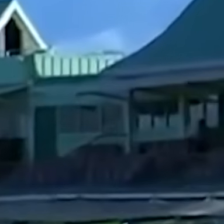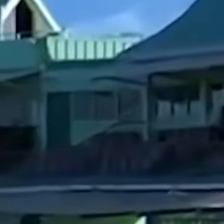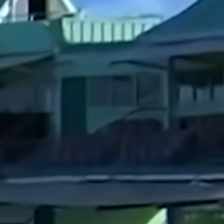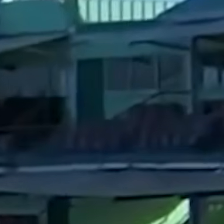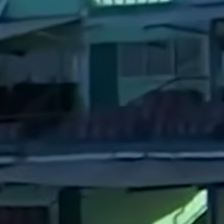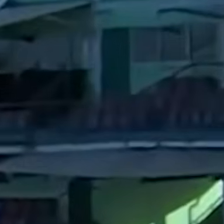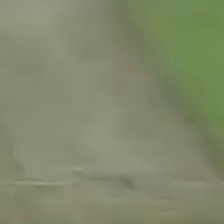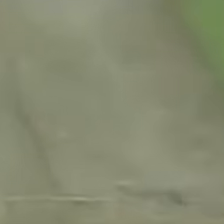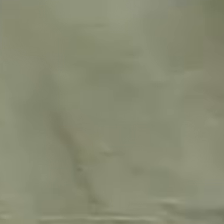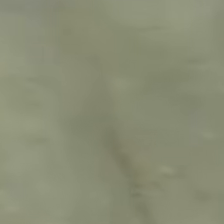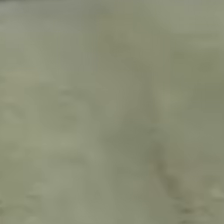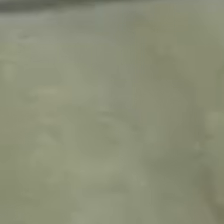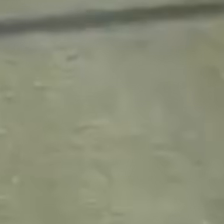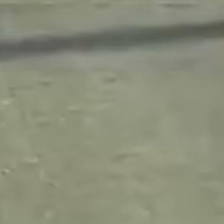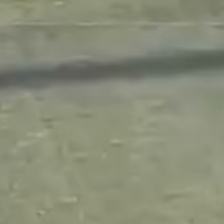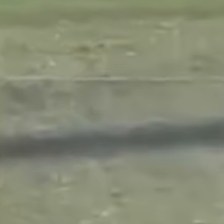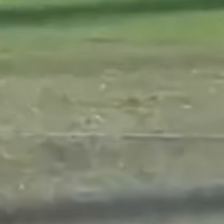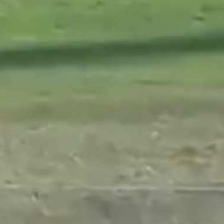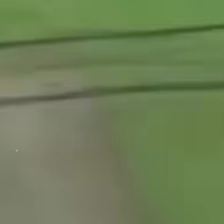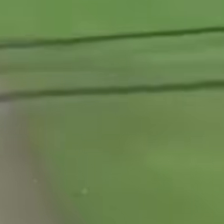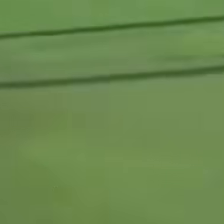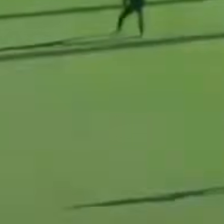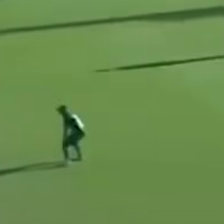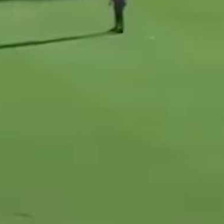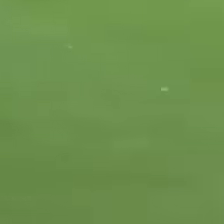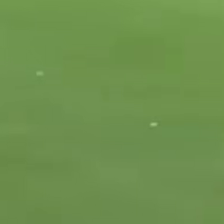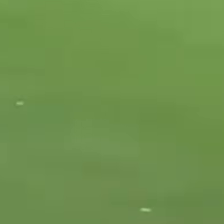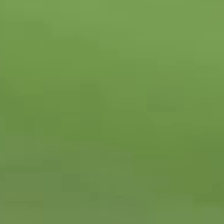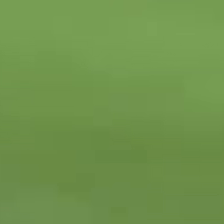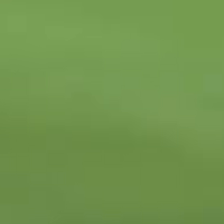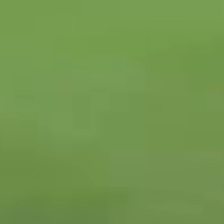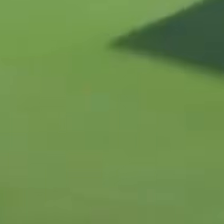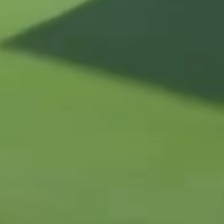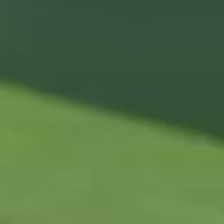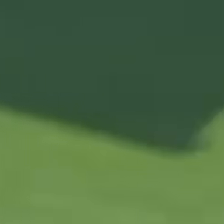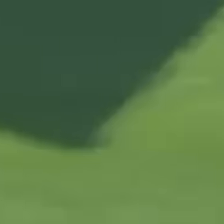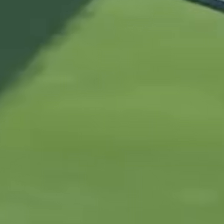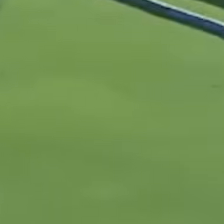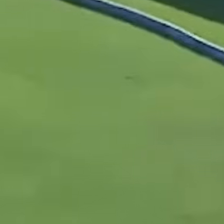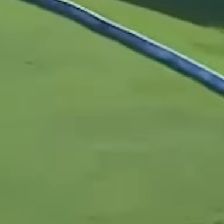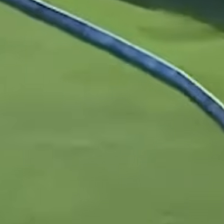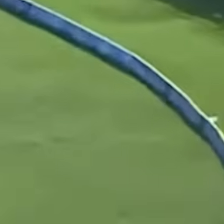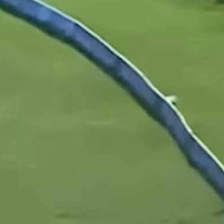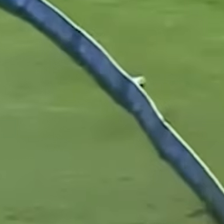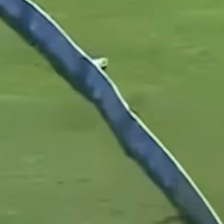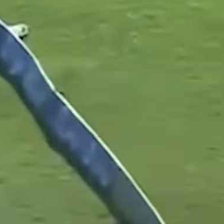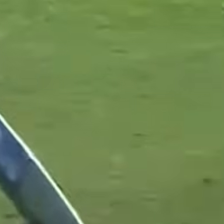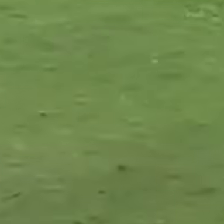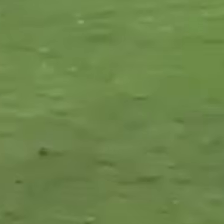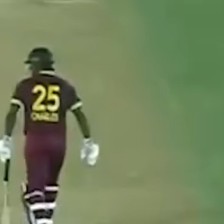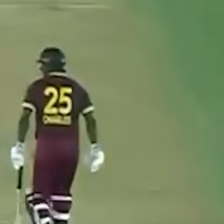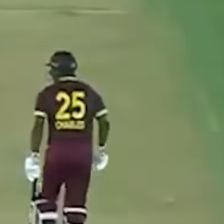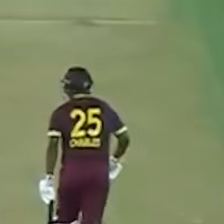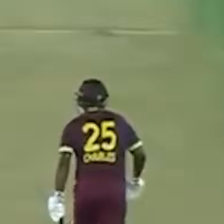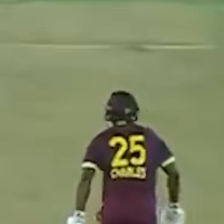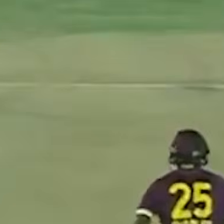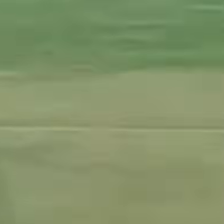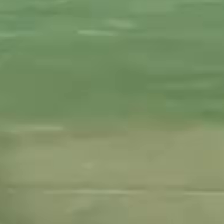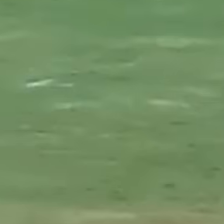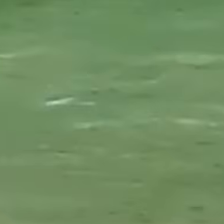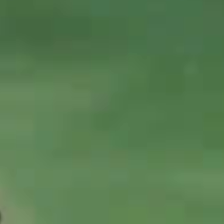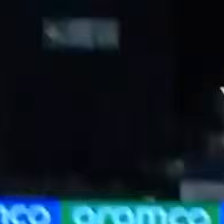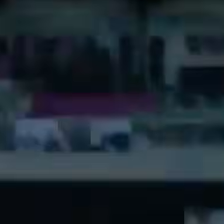West Indies with 204 runs across 3 matches in the ODI series in Sri Lanka. In the shortest format, the